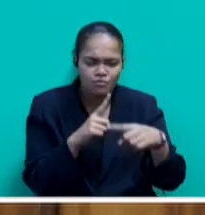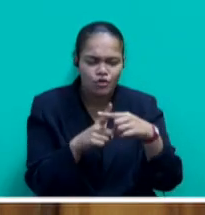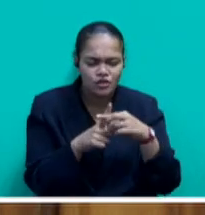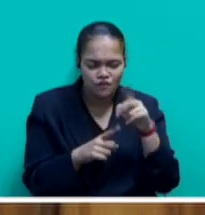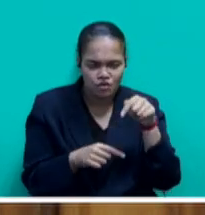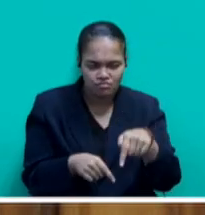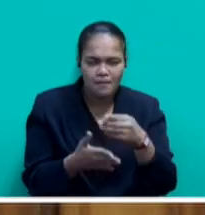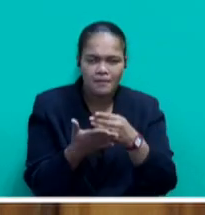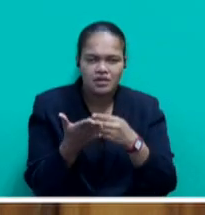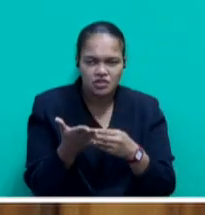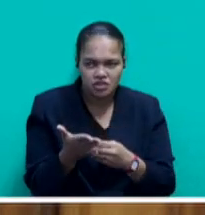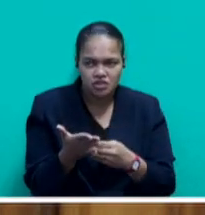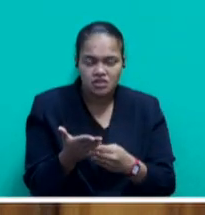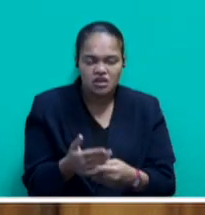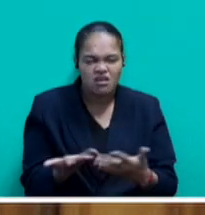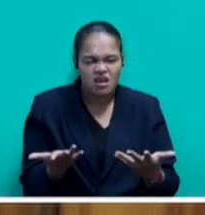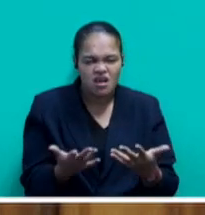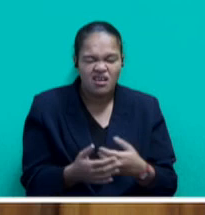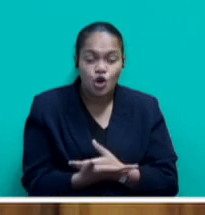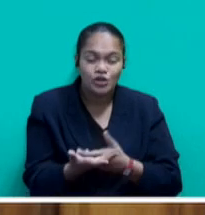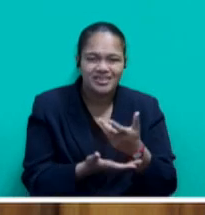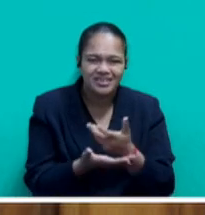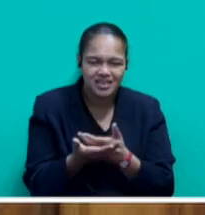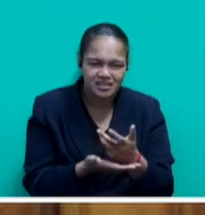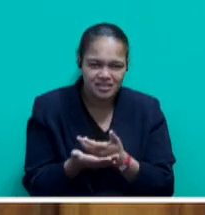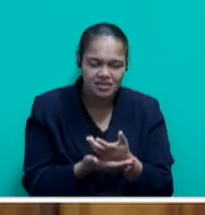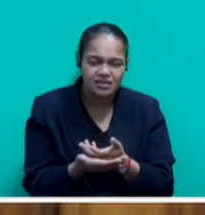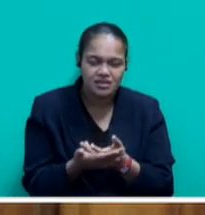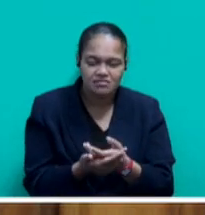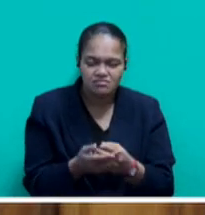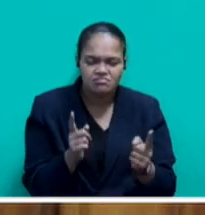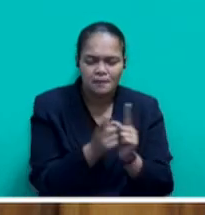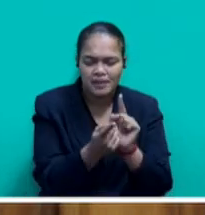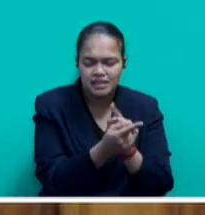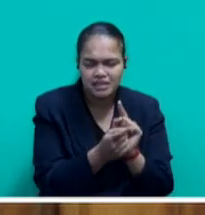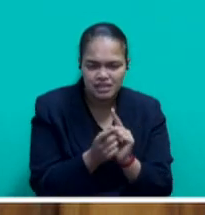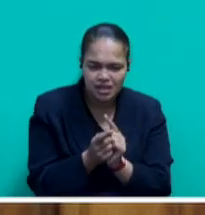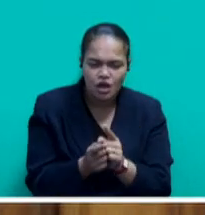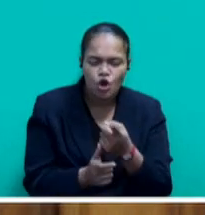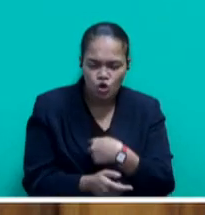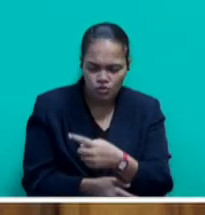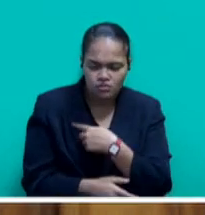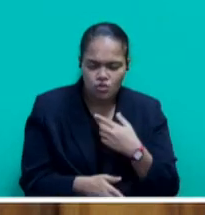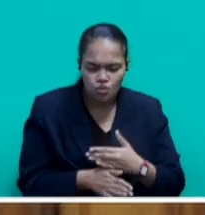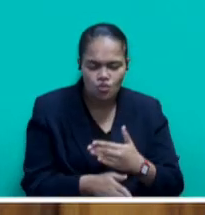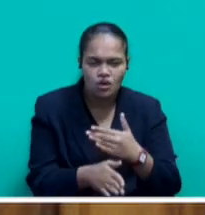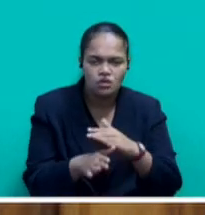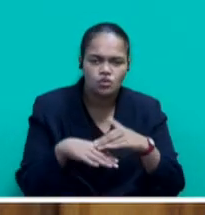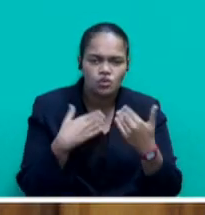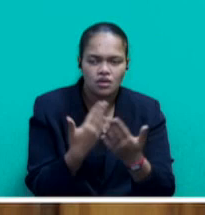participated in its preparation, consultations, sent submissions, engaged in meetings, and are committed to working together in moving